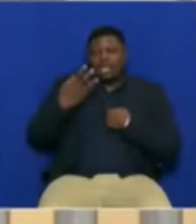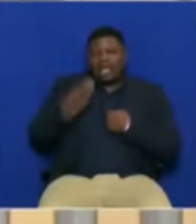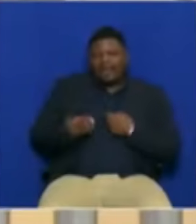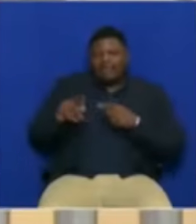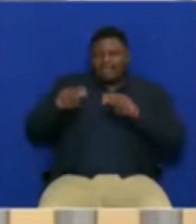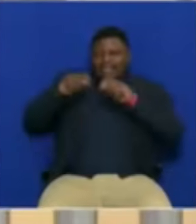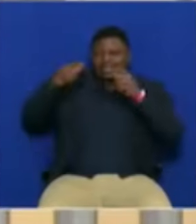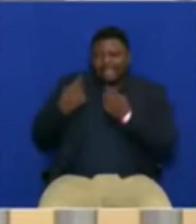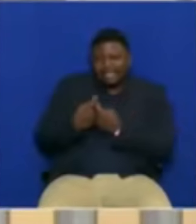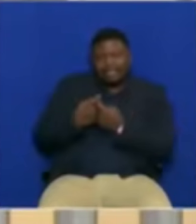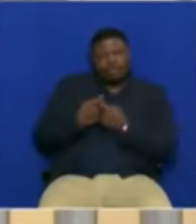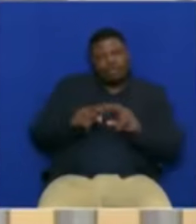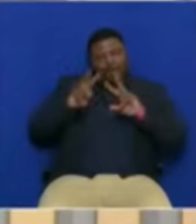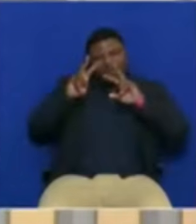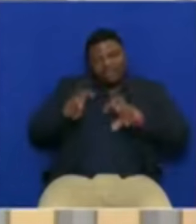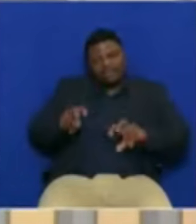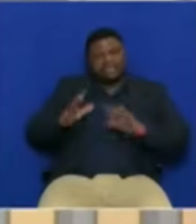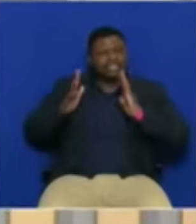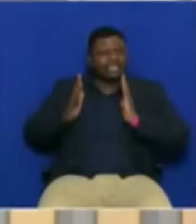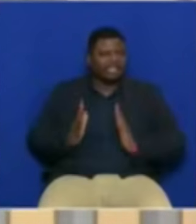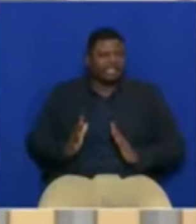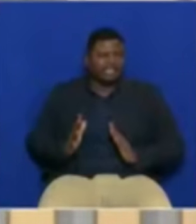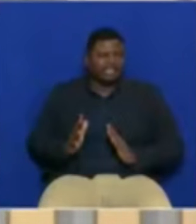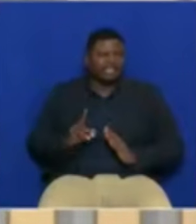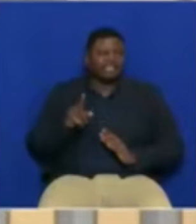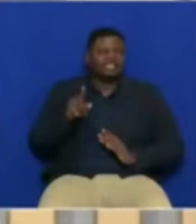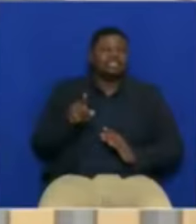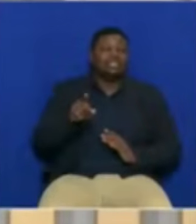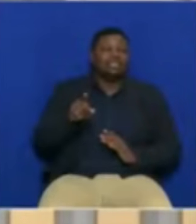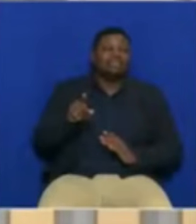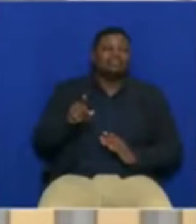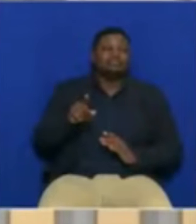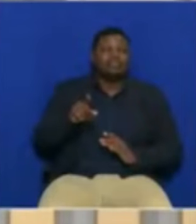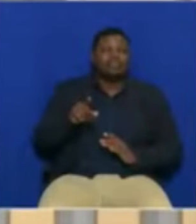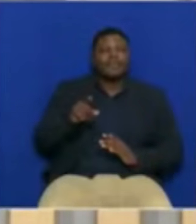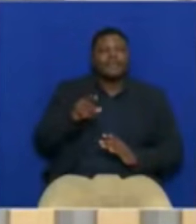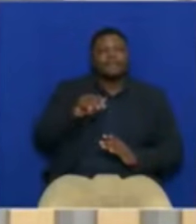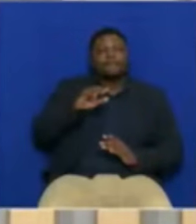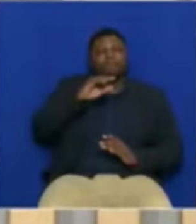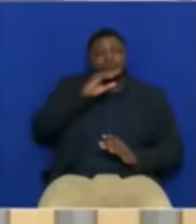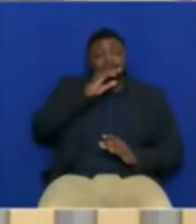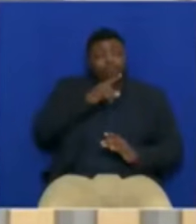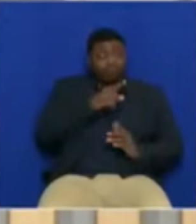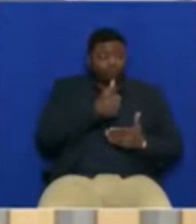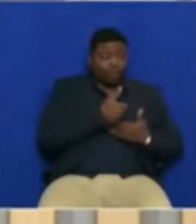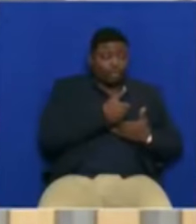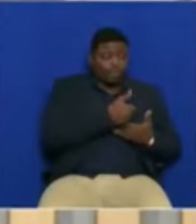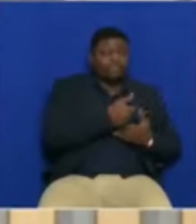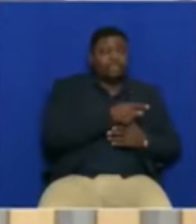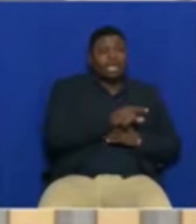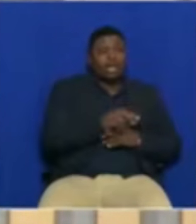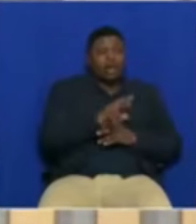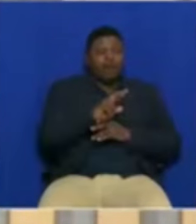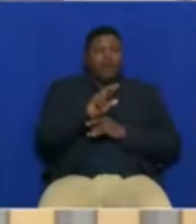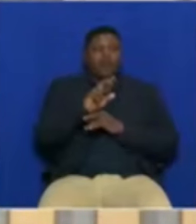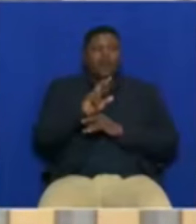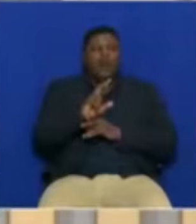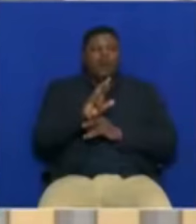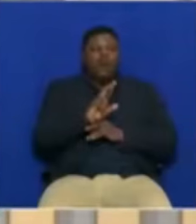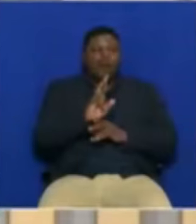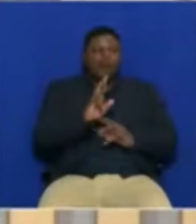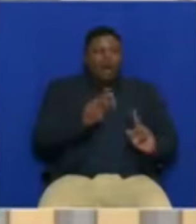assist the other, and one will carry the docket. So with Rapetsu, and as I indicated, there were several